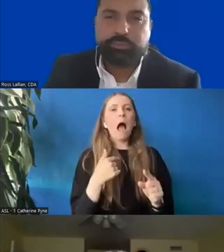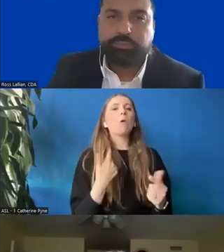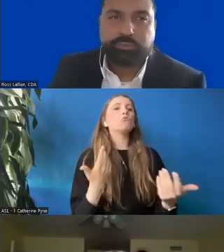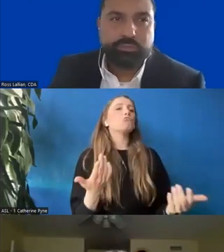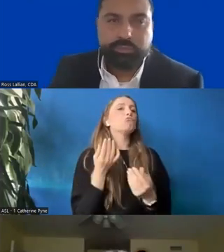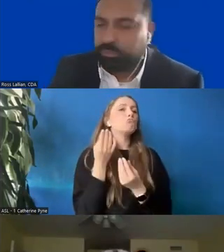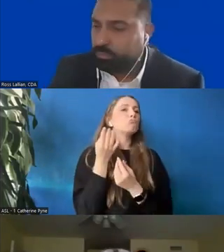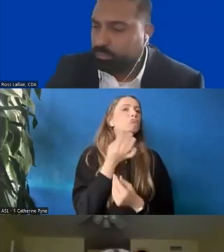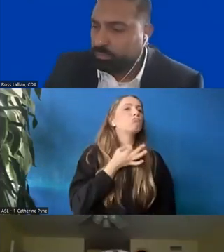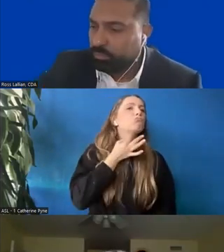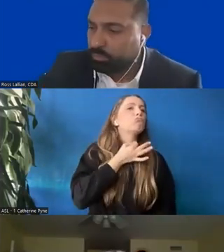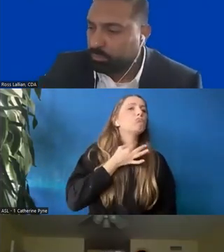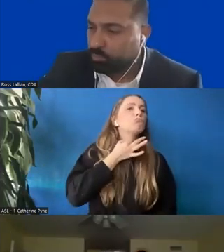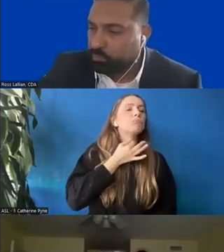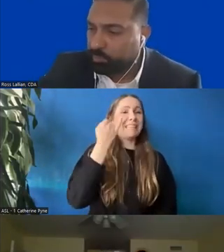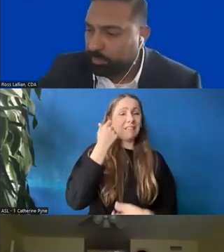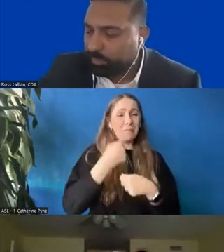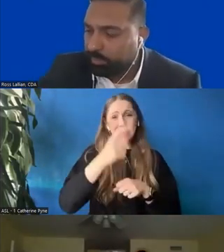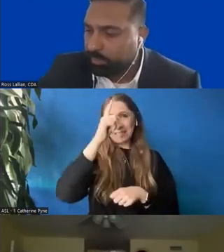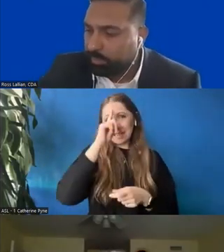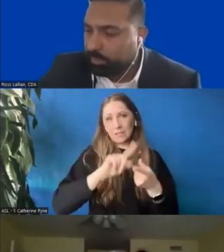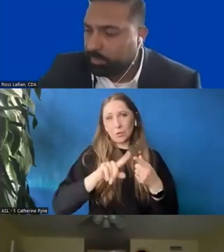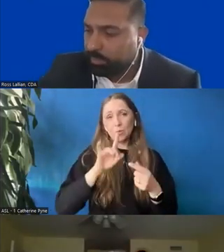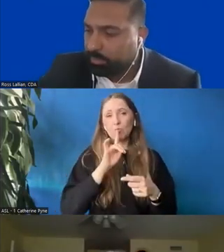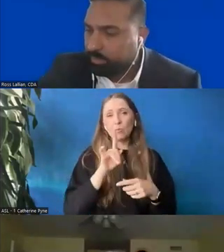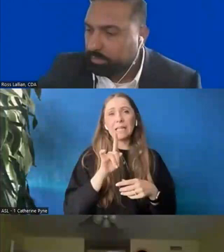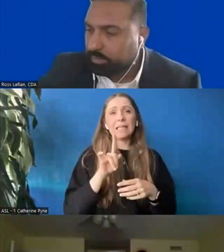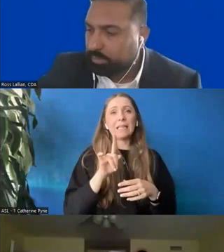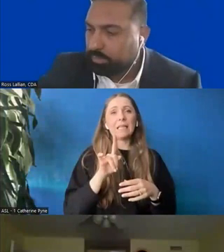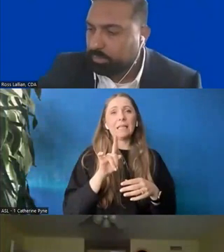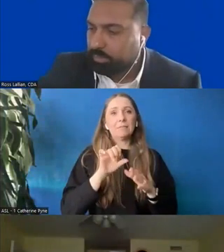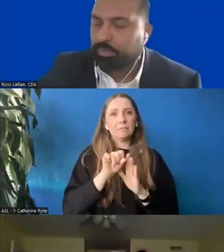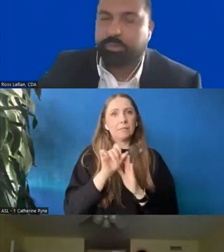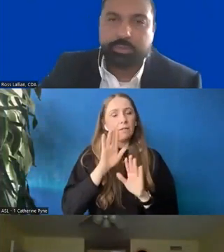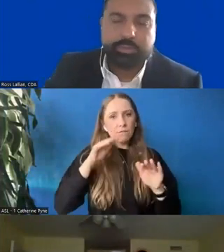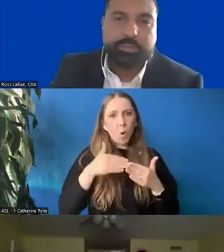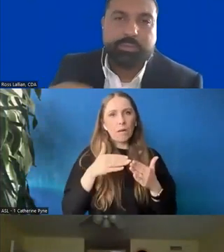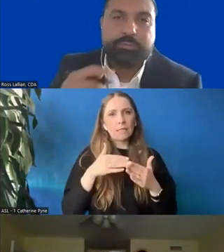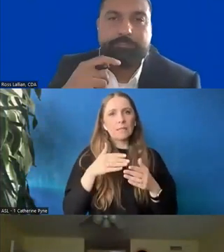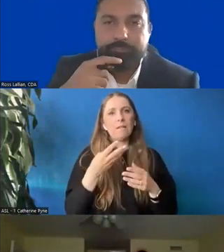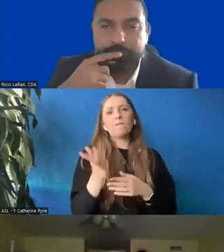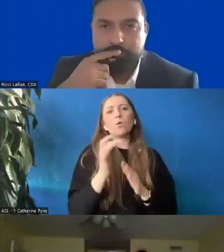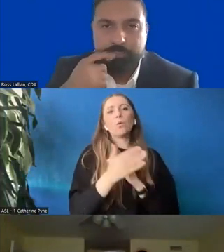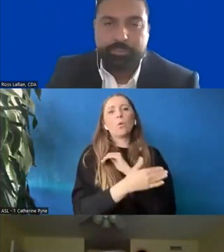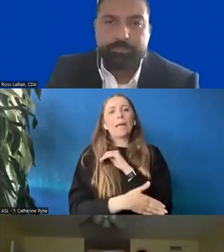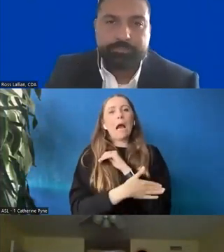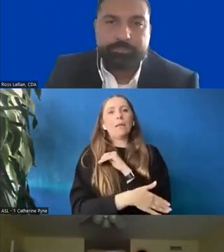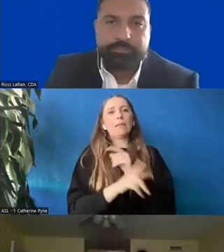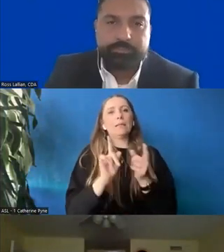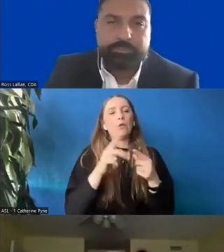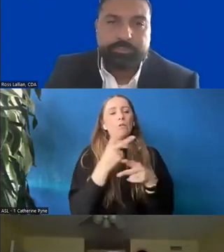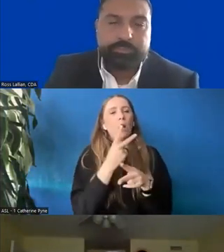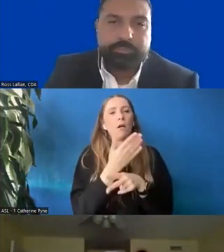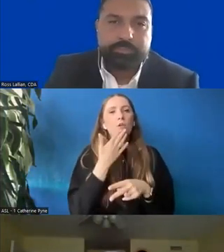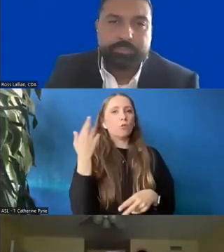also if it would make sense to sort of drill down in a couple of counties to see, while these are important drivers, the question might